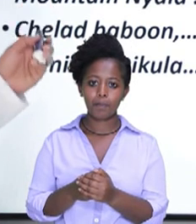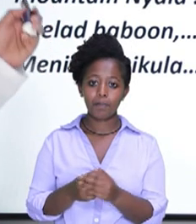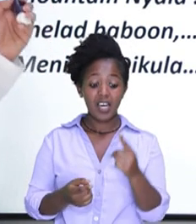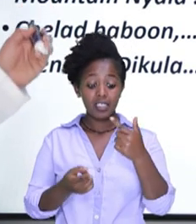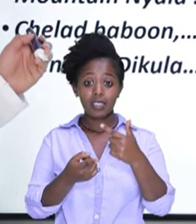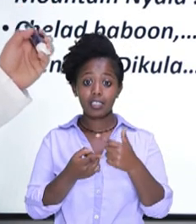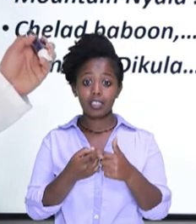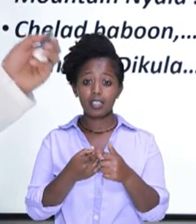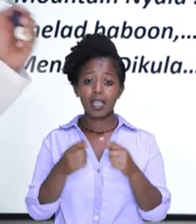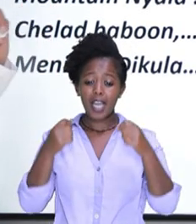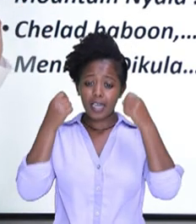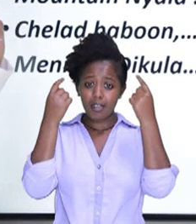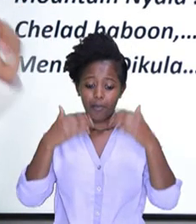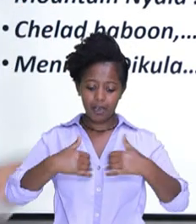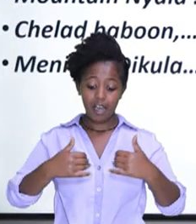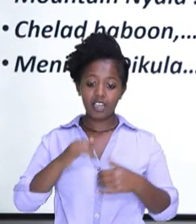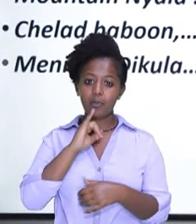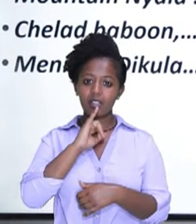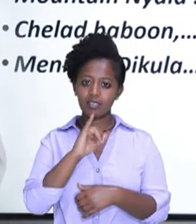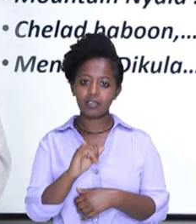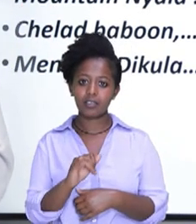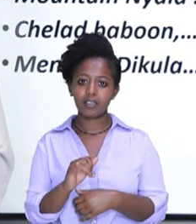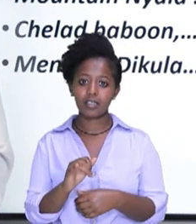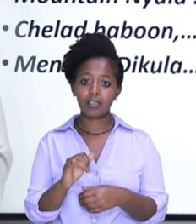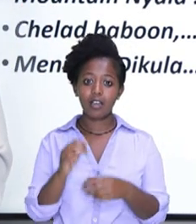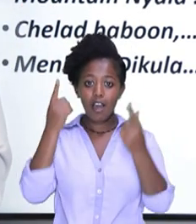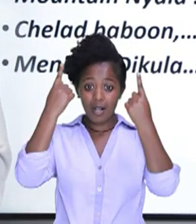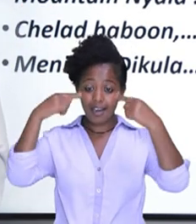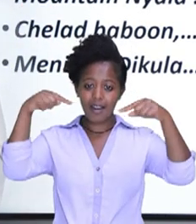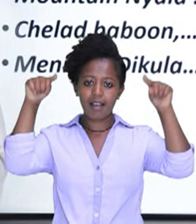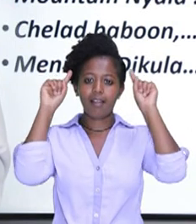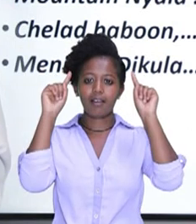The second endemic animal is Mount Niala.